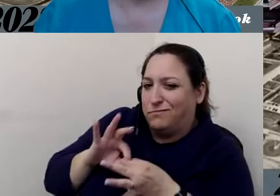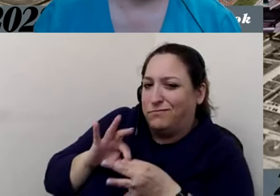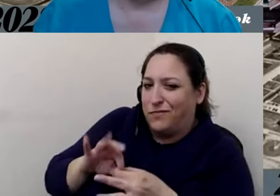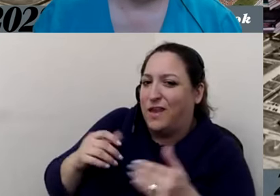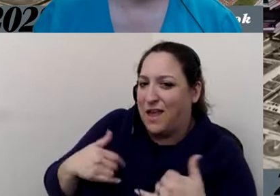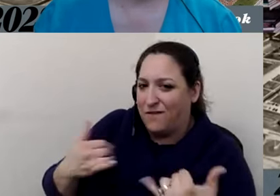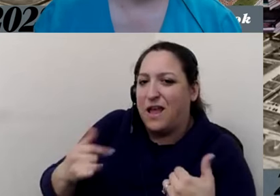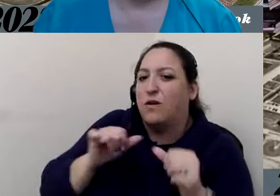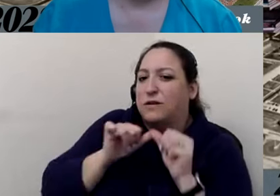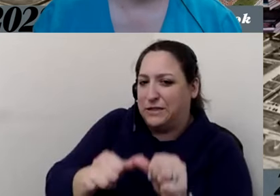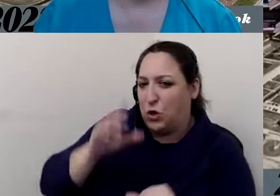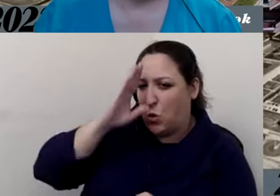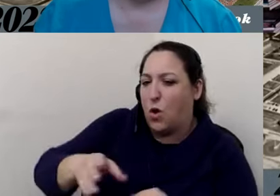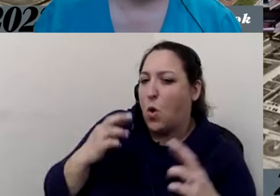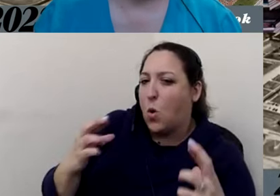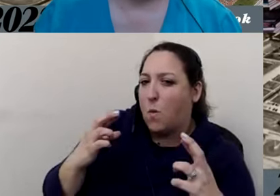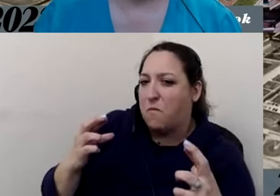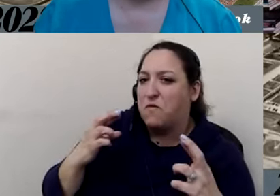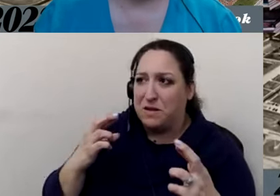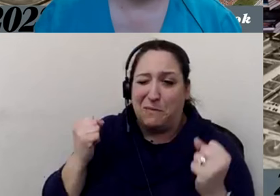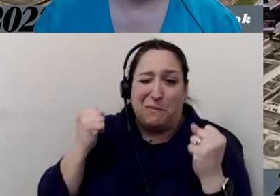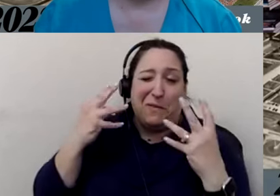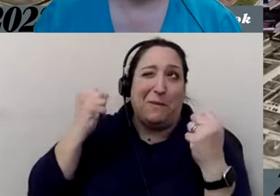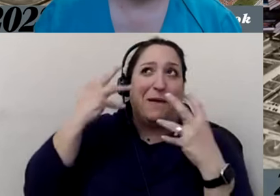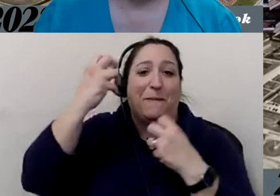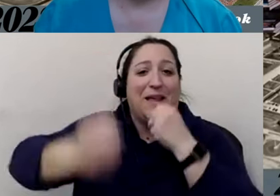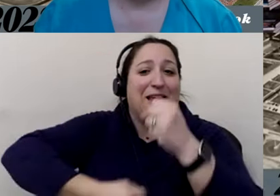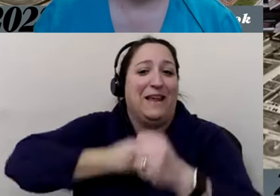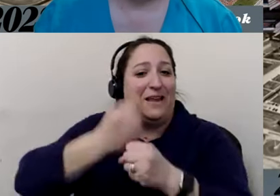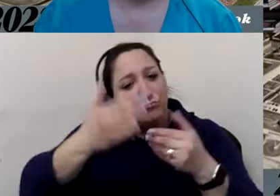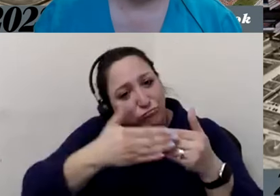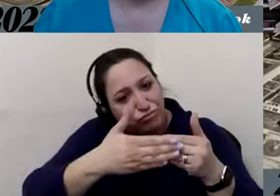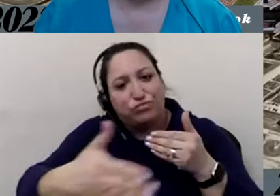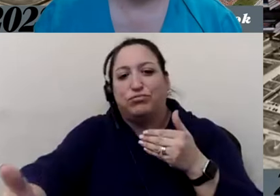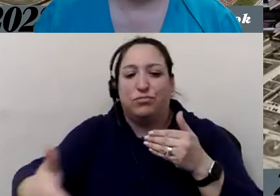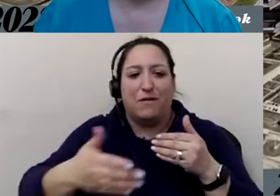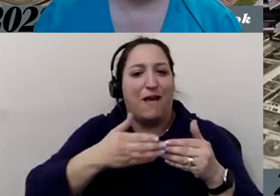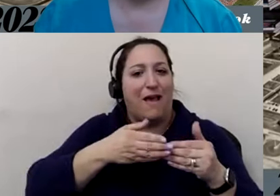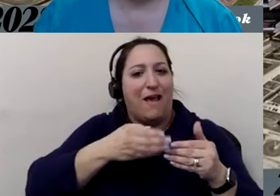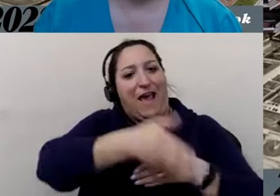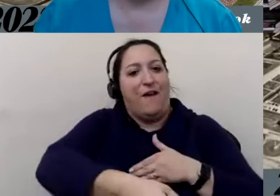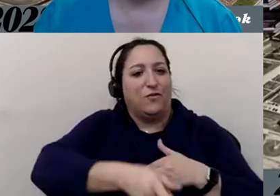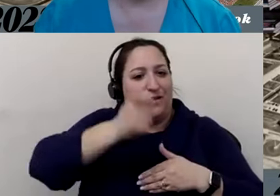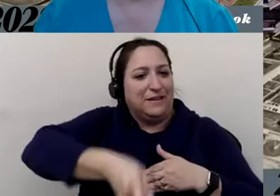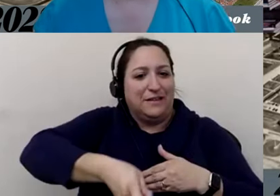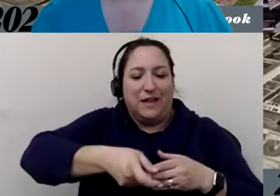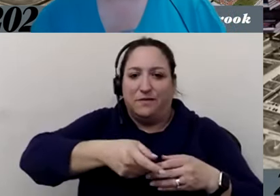you know, that will continue, you know, hopefully, you know, many, many, many years after the consent decree is no longer with